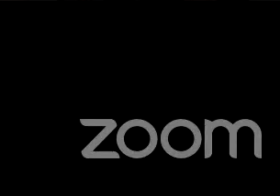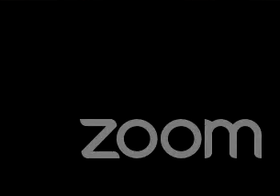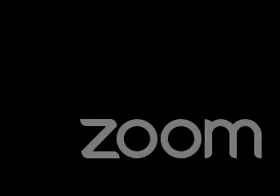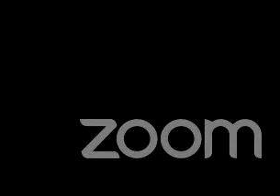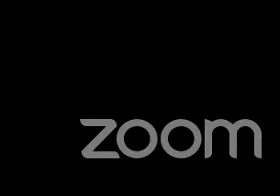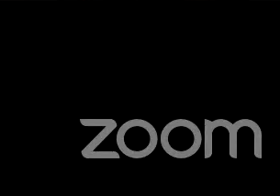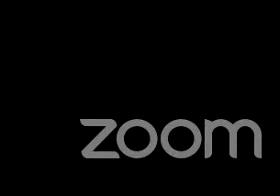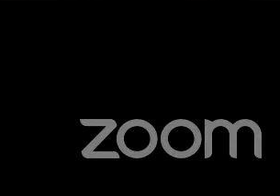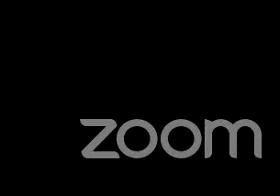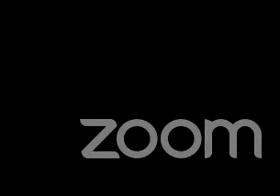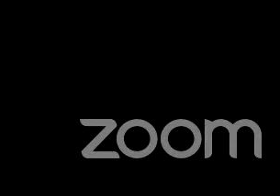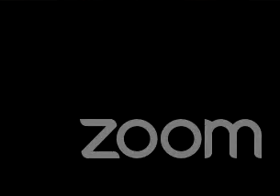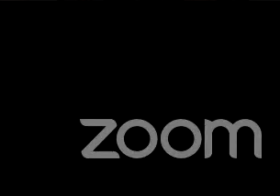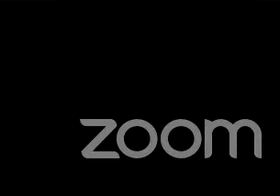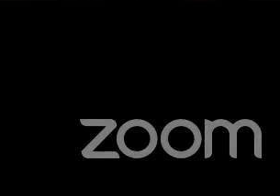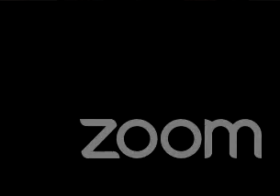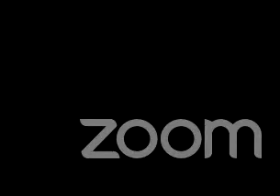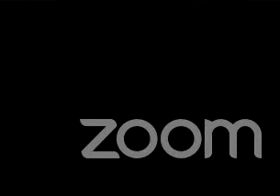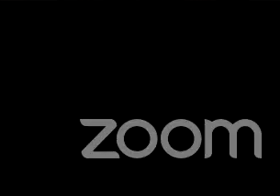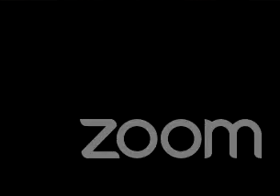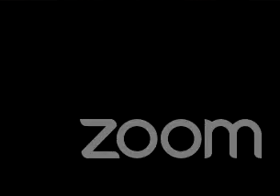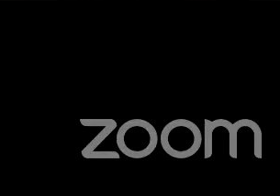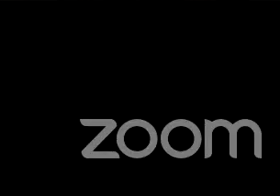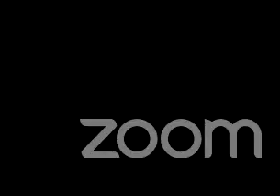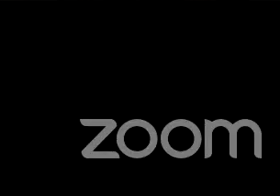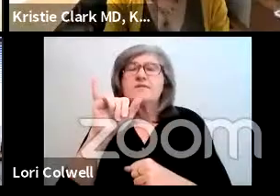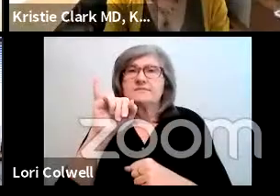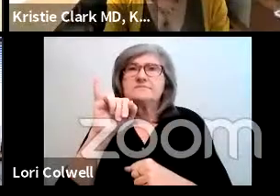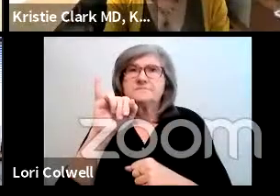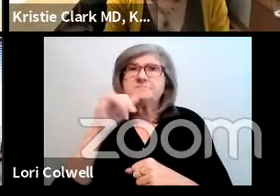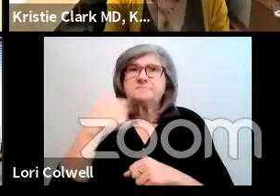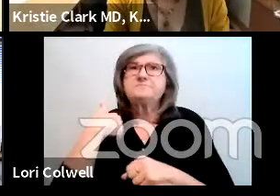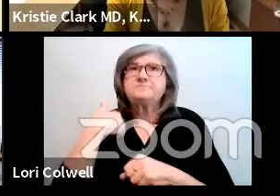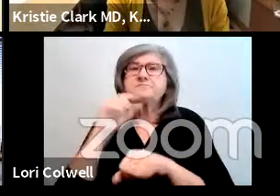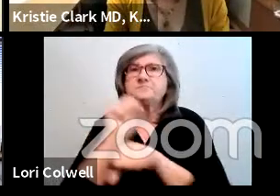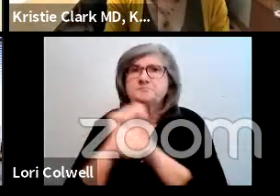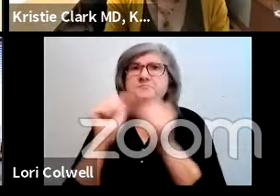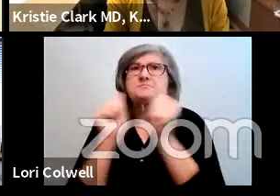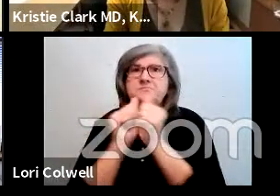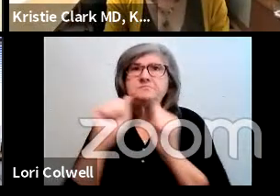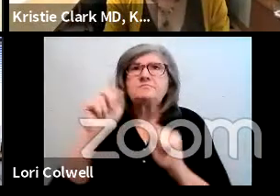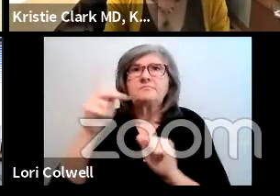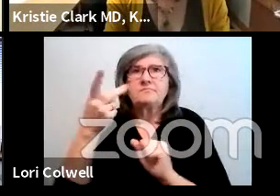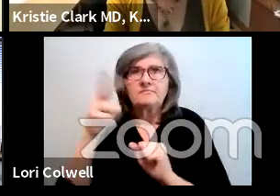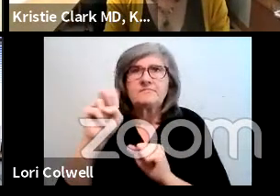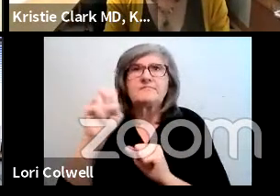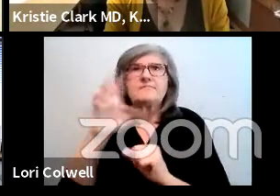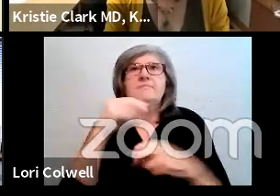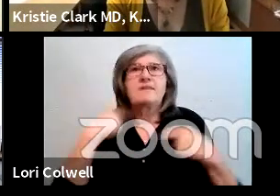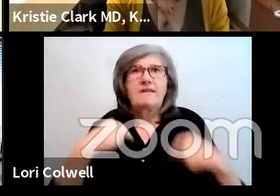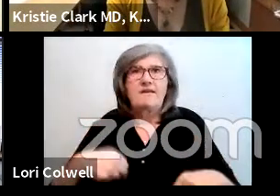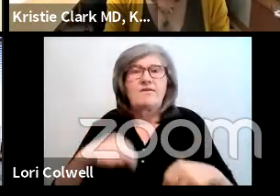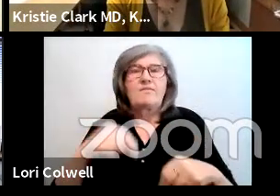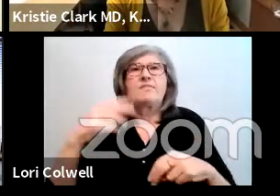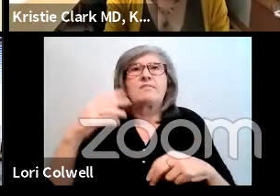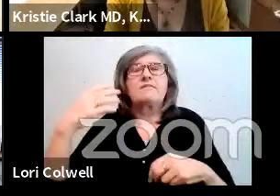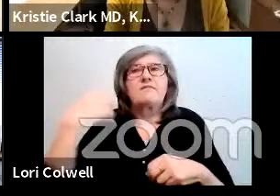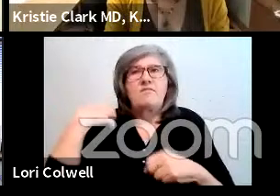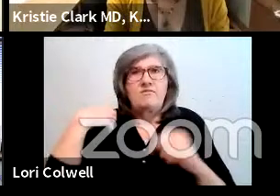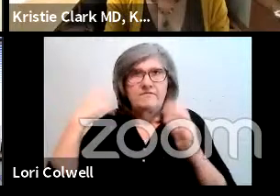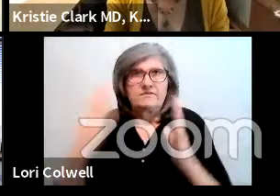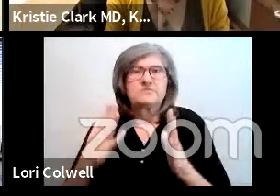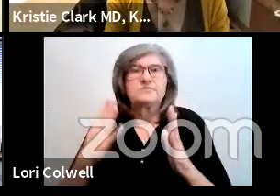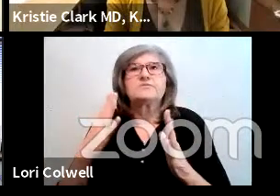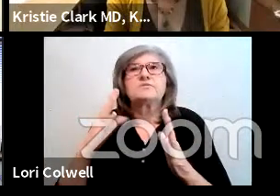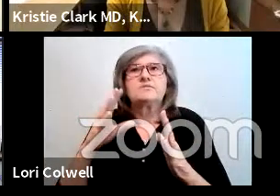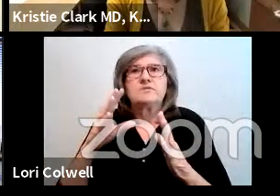Yeah, I working with KDHE and the local public health officers.